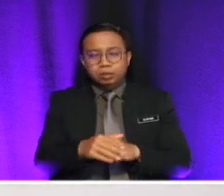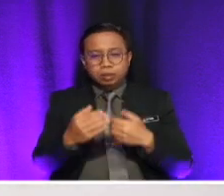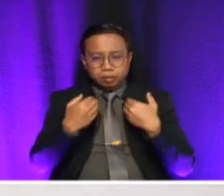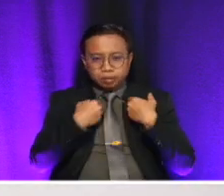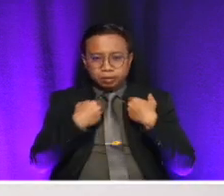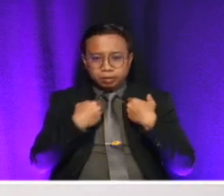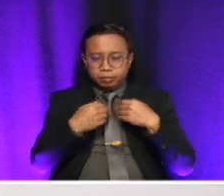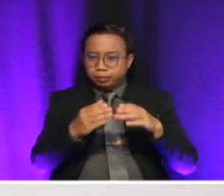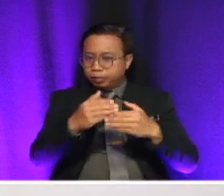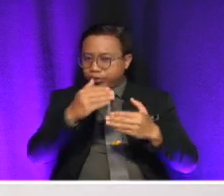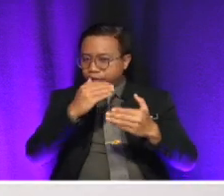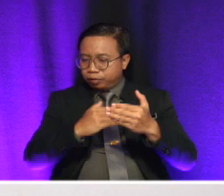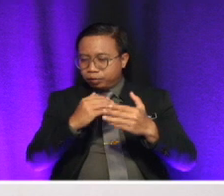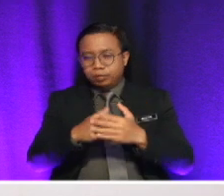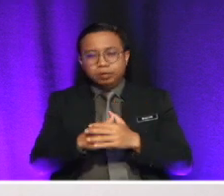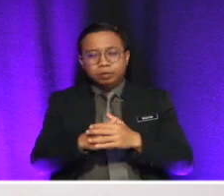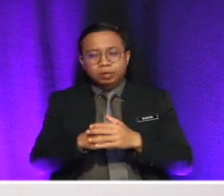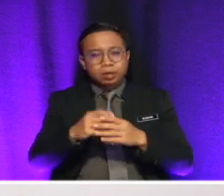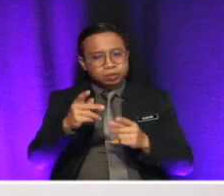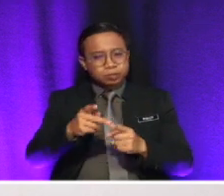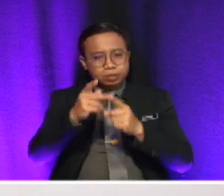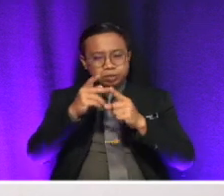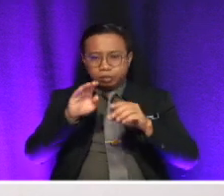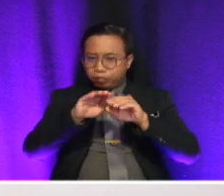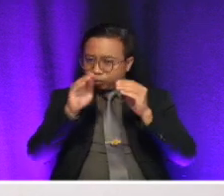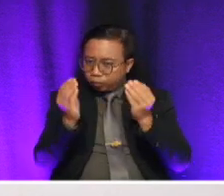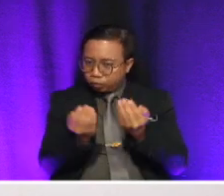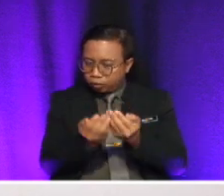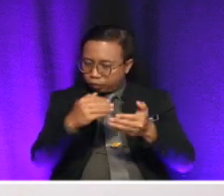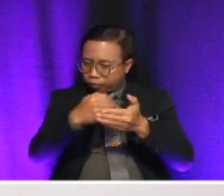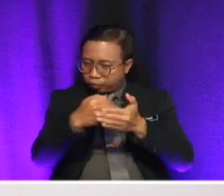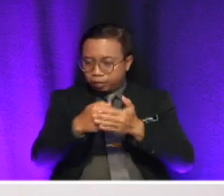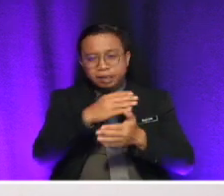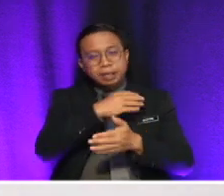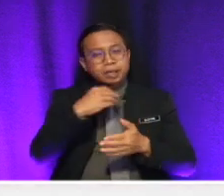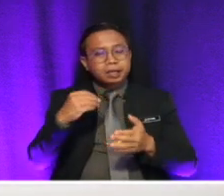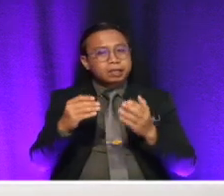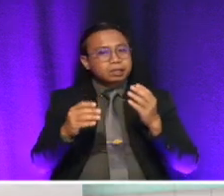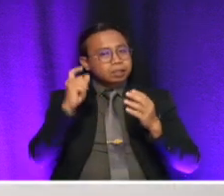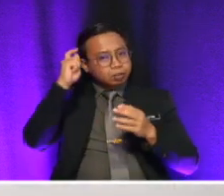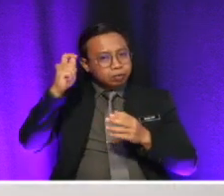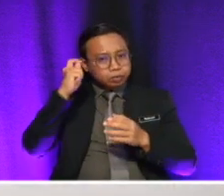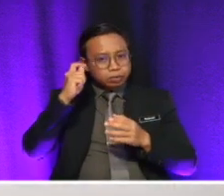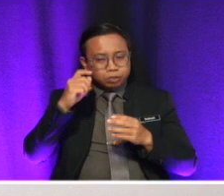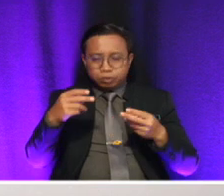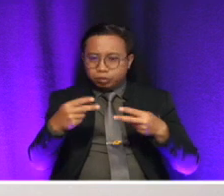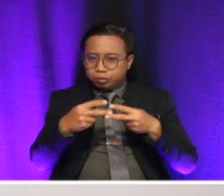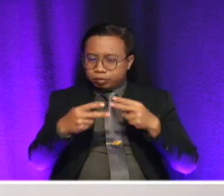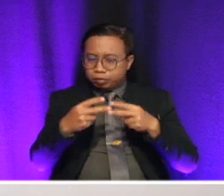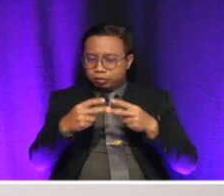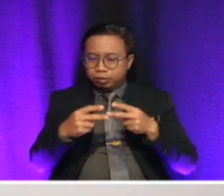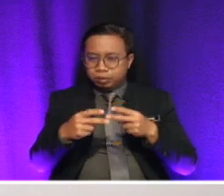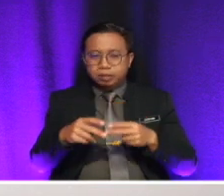before the gap, which is a special football that combines a play and technology to generate electricity. The keyword is